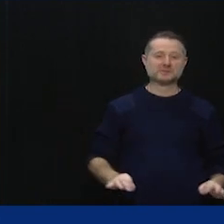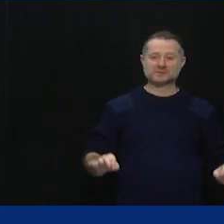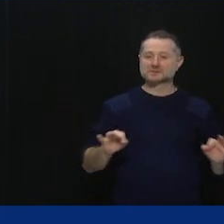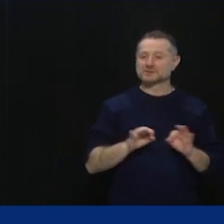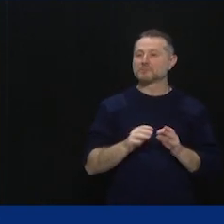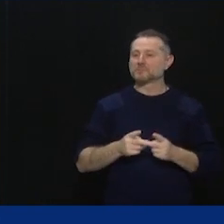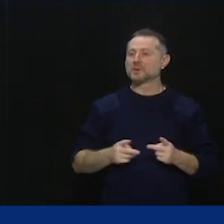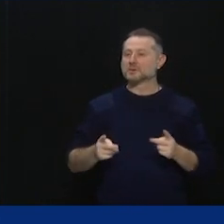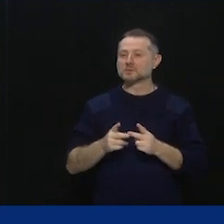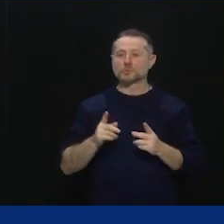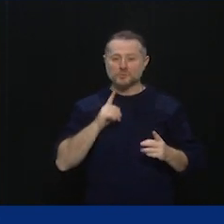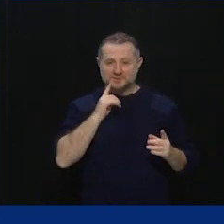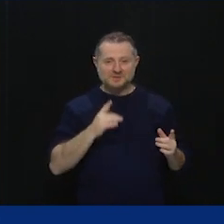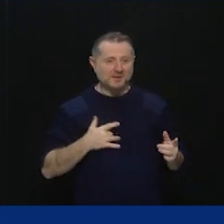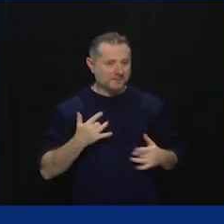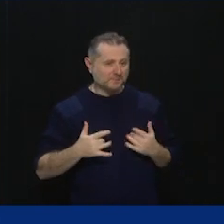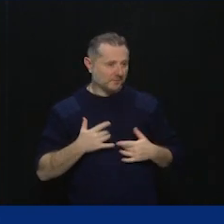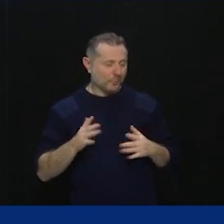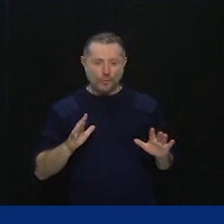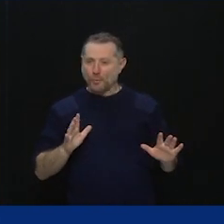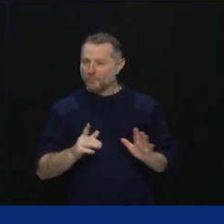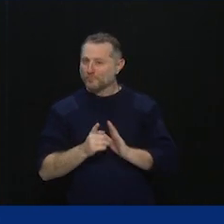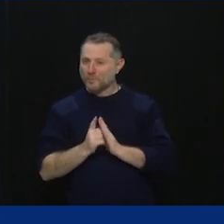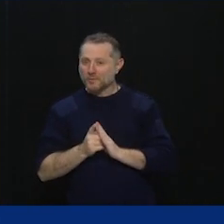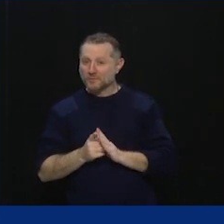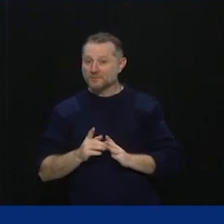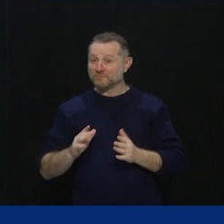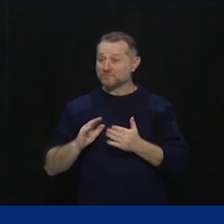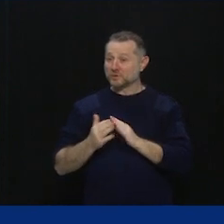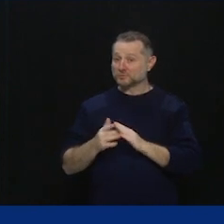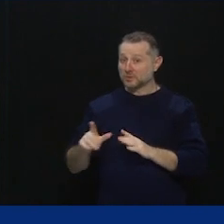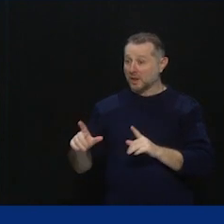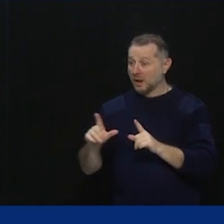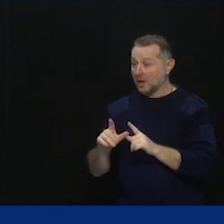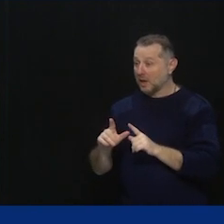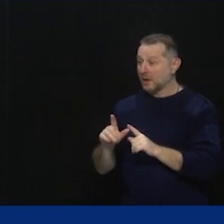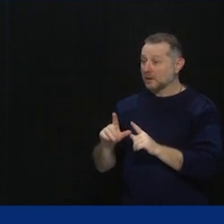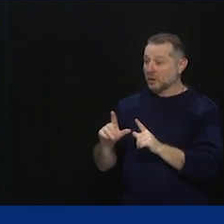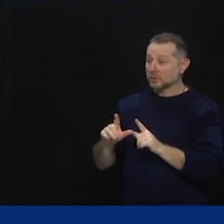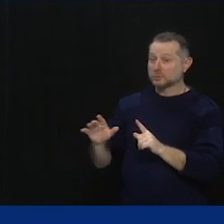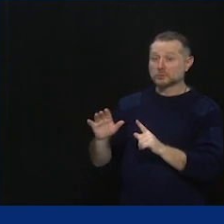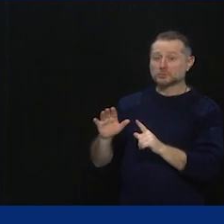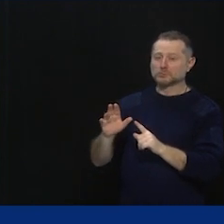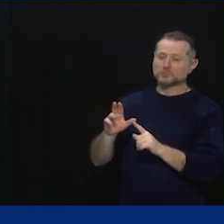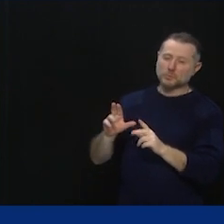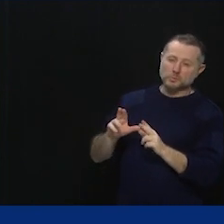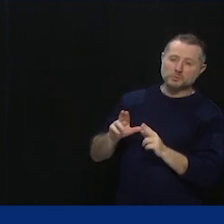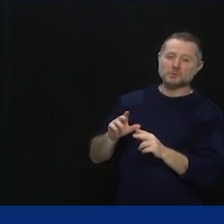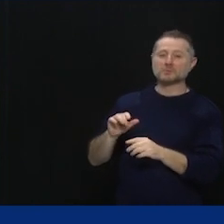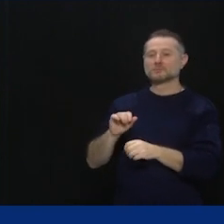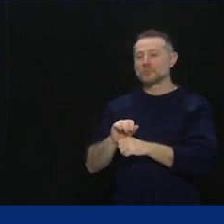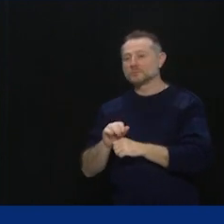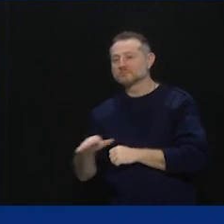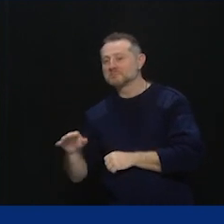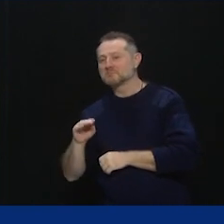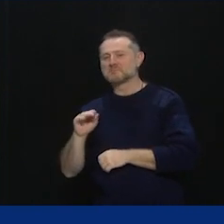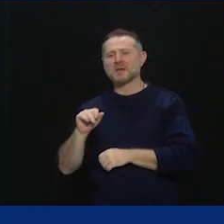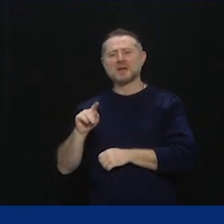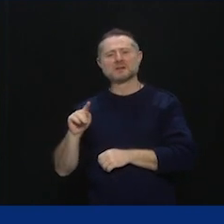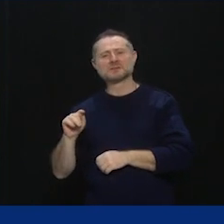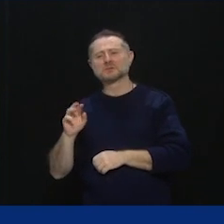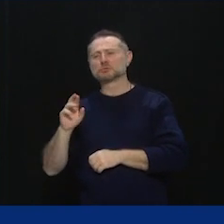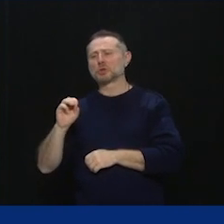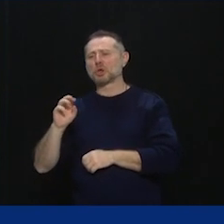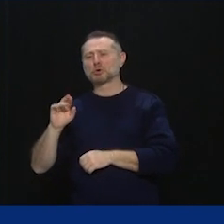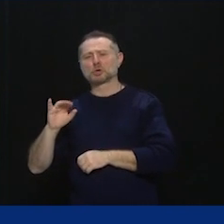want to thank our friends in labor. Matt Arasich, thank you for your leadership. Mark Herbst from Long Island Contractors Association, thank